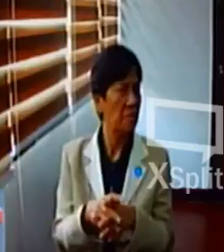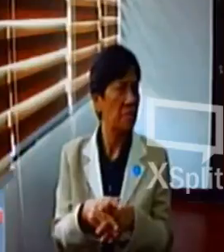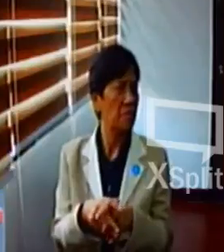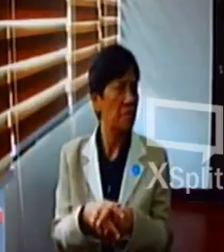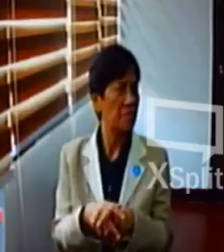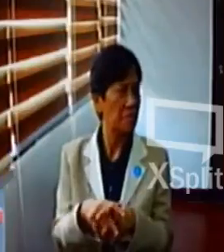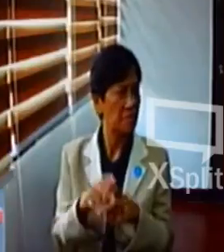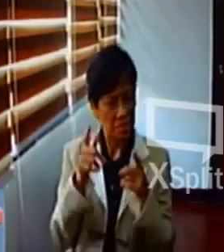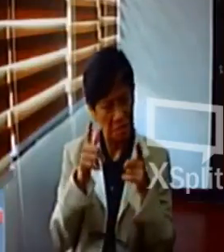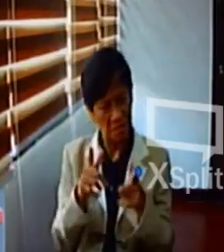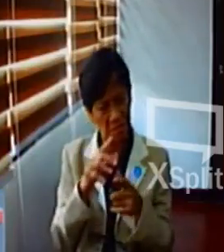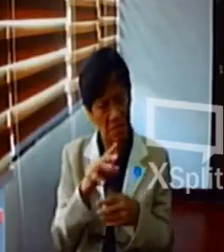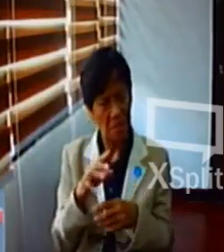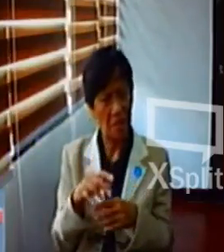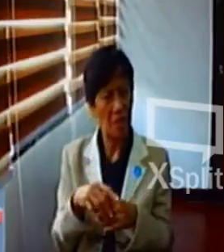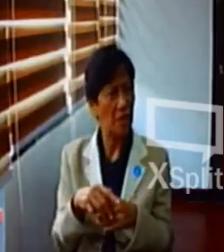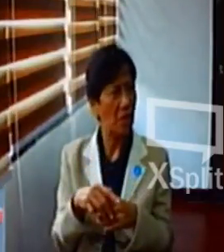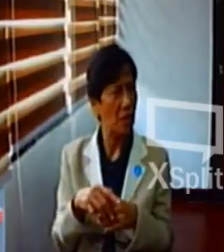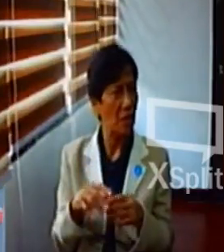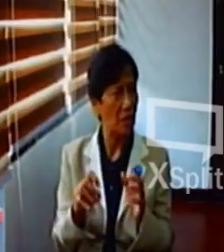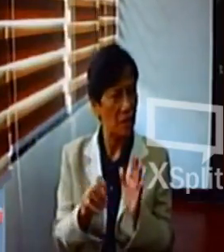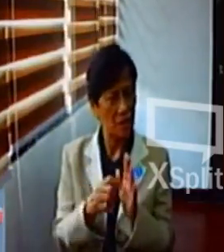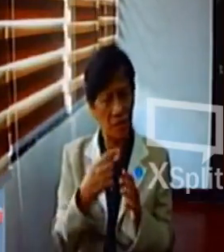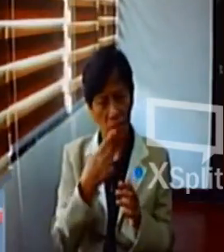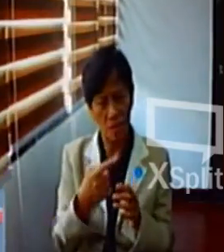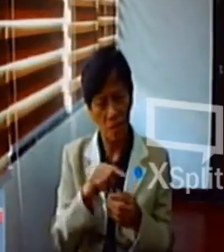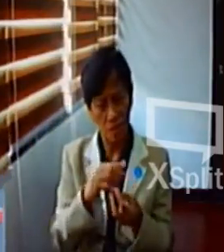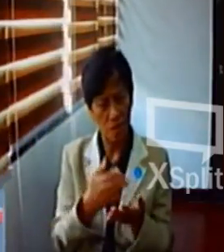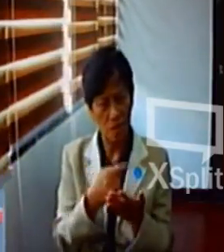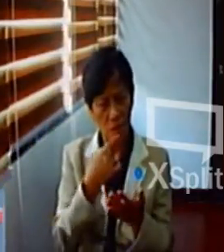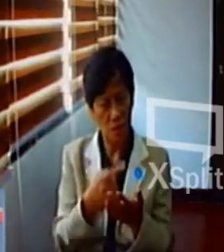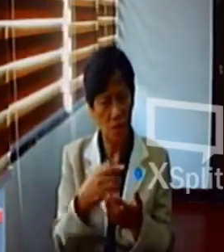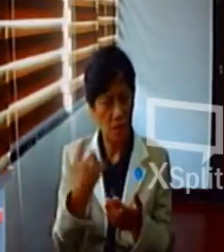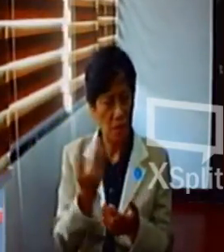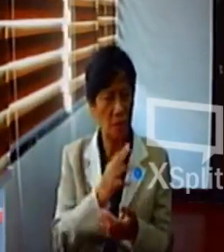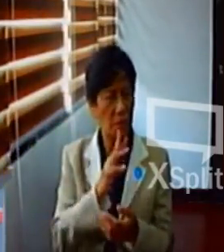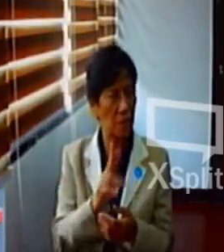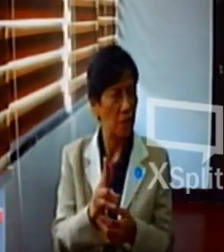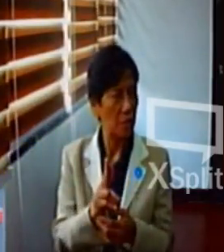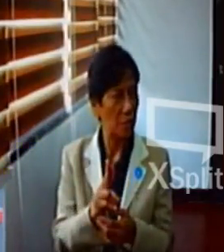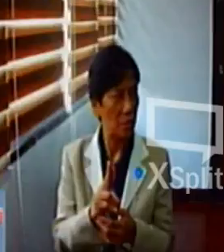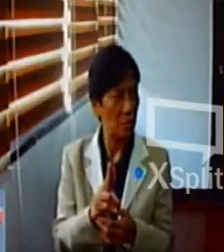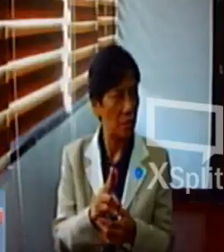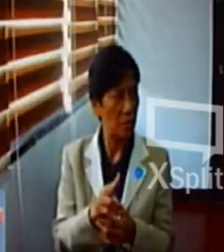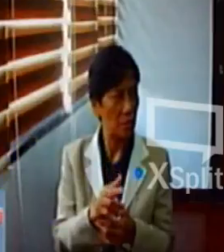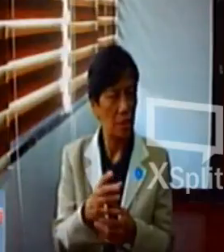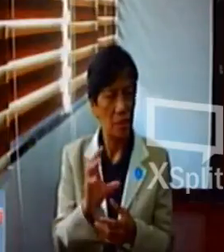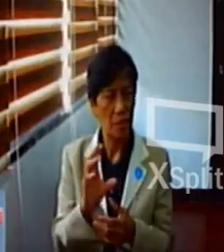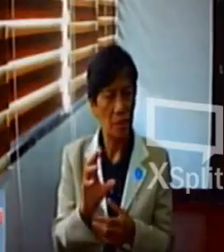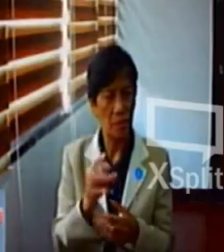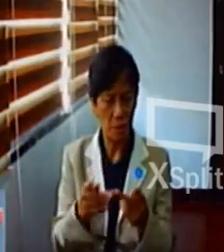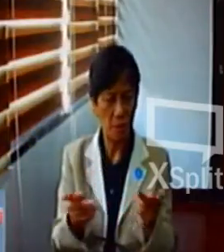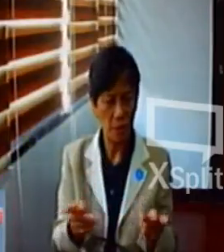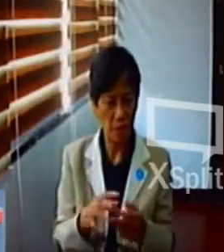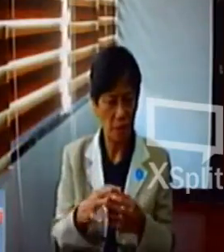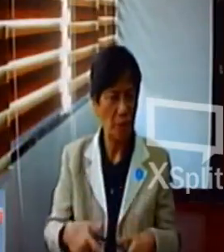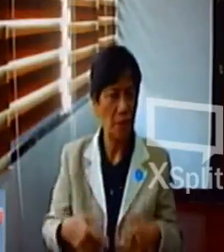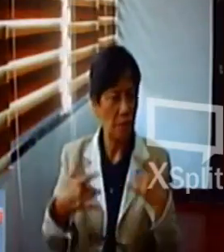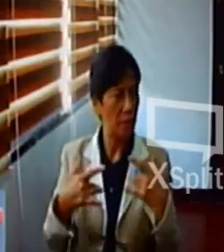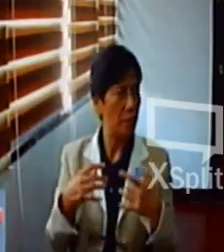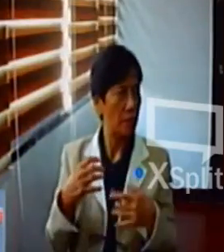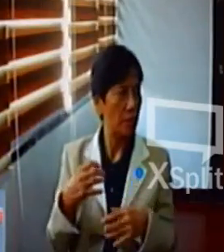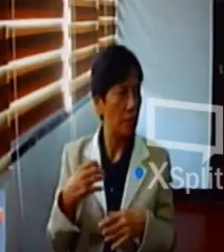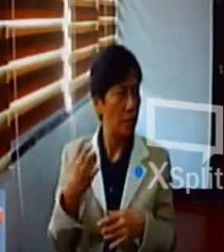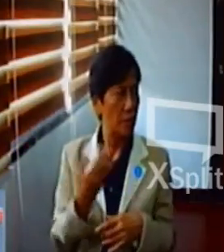the center of, like some scientists are saying that we are the cradle of life, where species are born